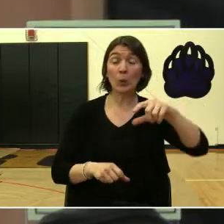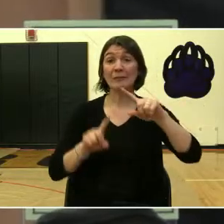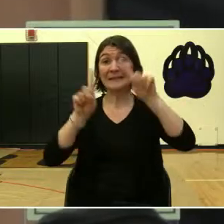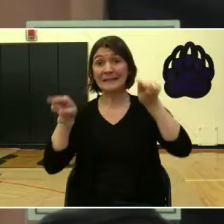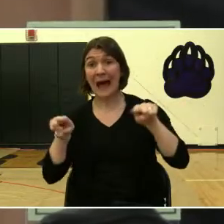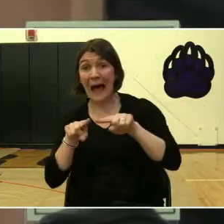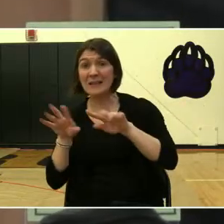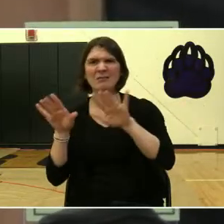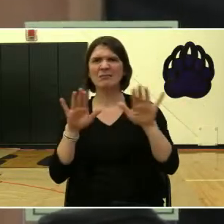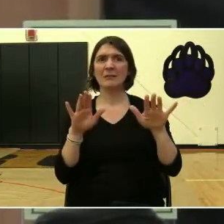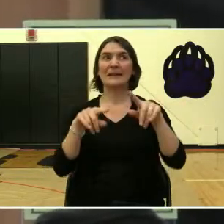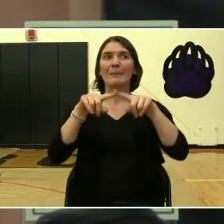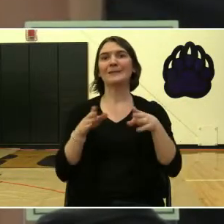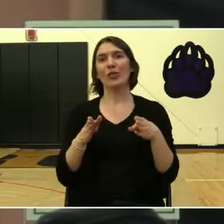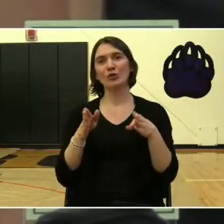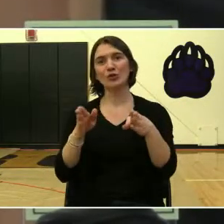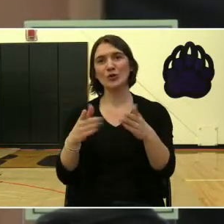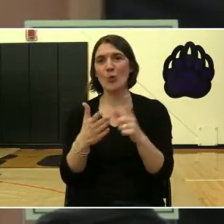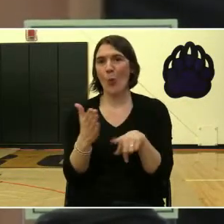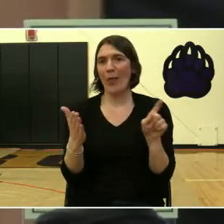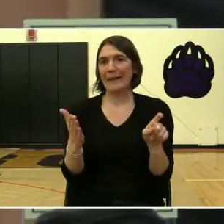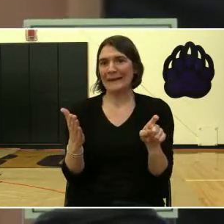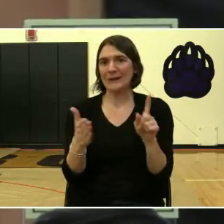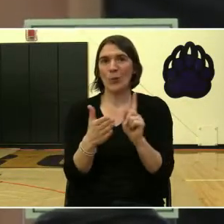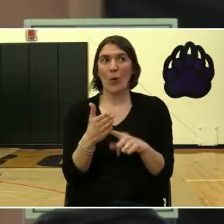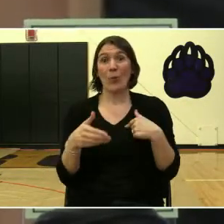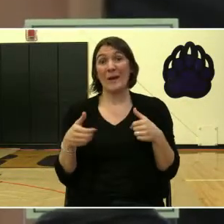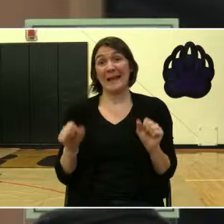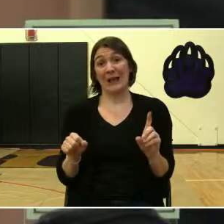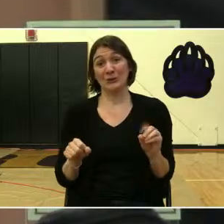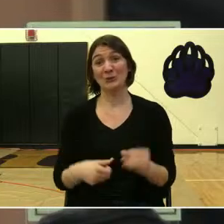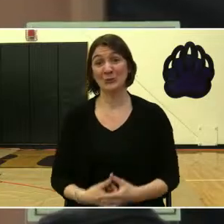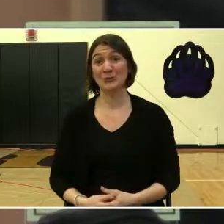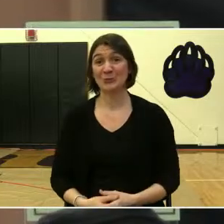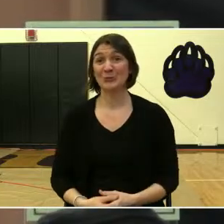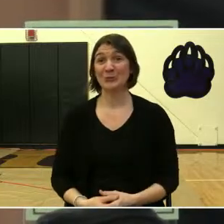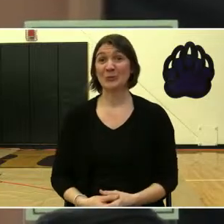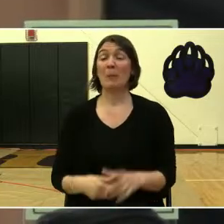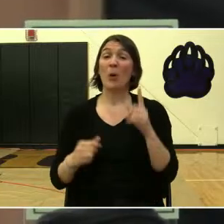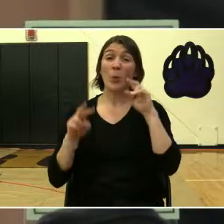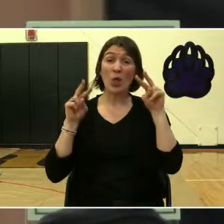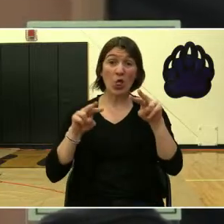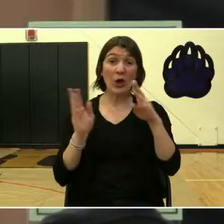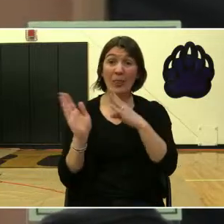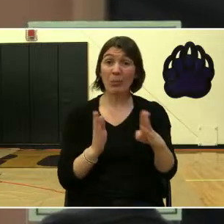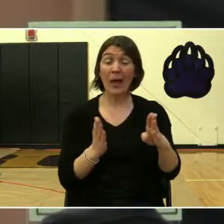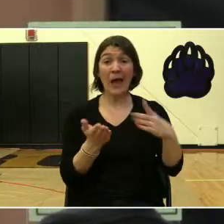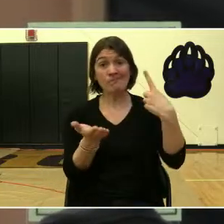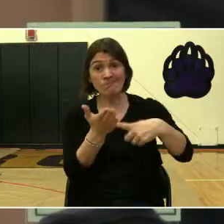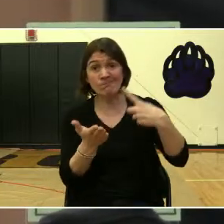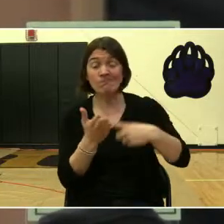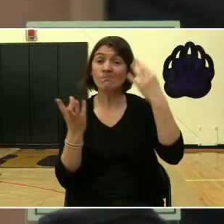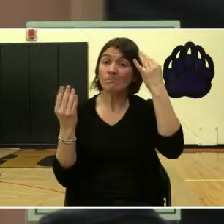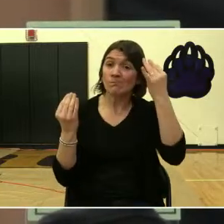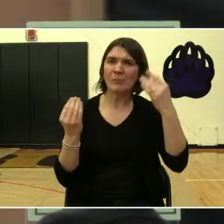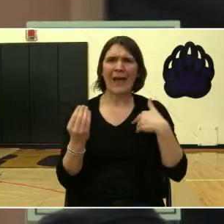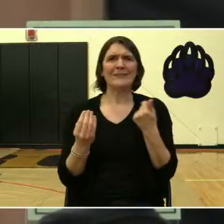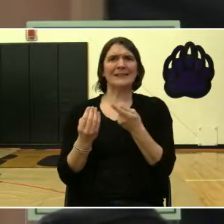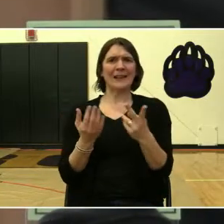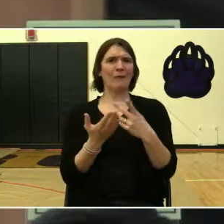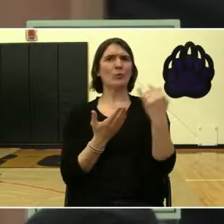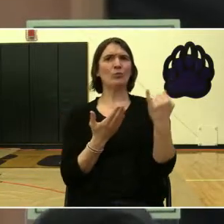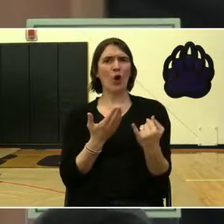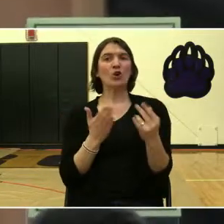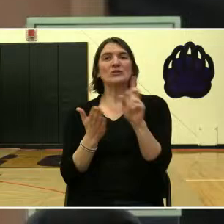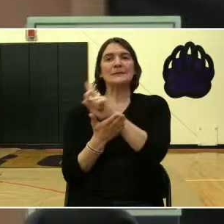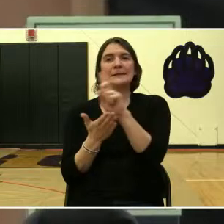know it's really depends on the street and what the infrastructure allows um we consult the plans um we have a series of projects that are in